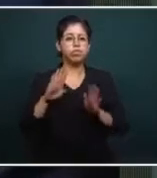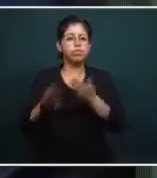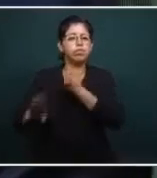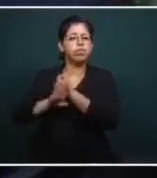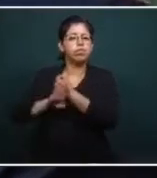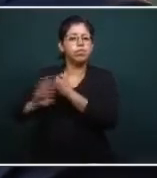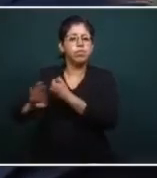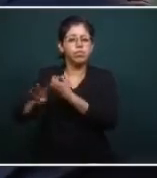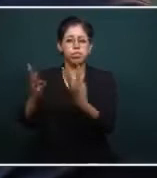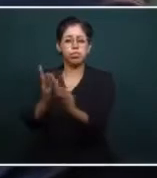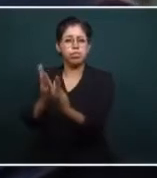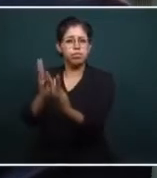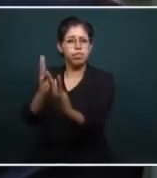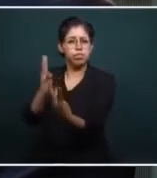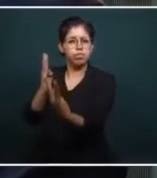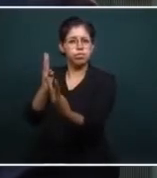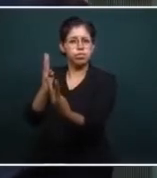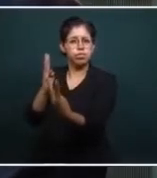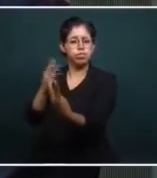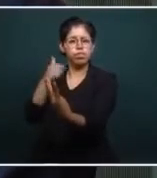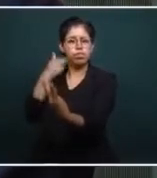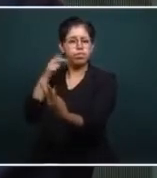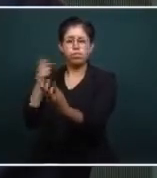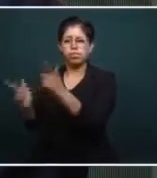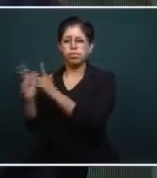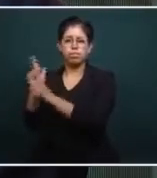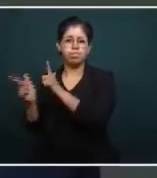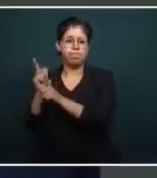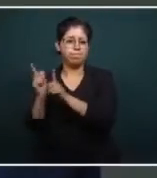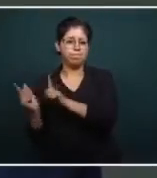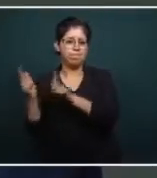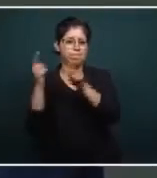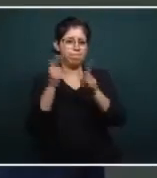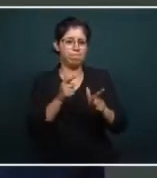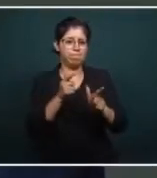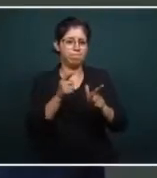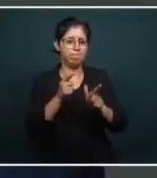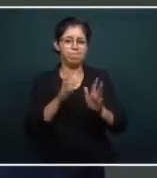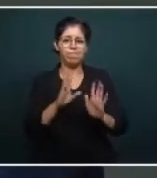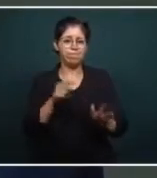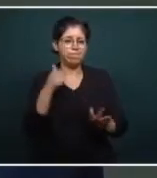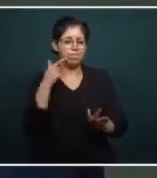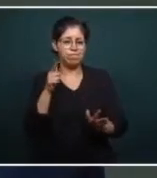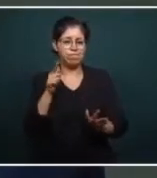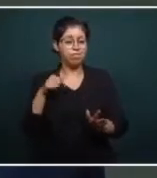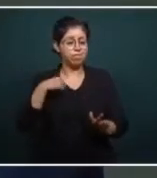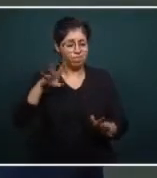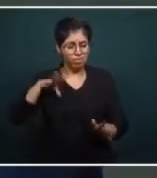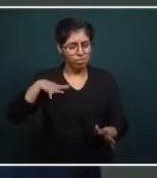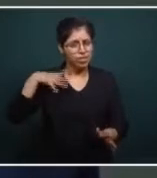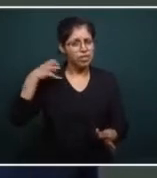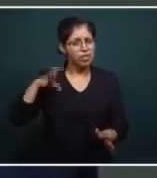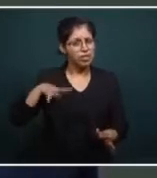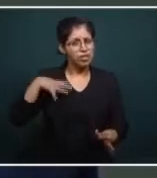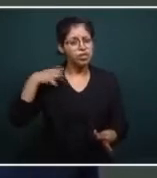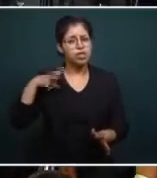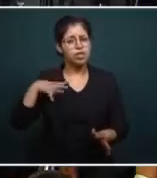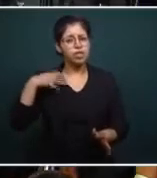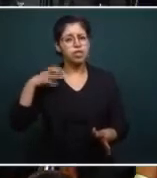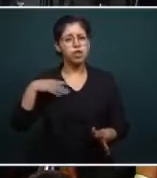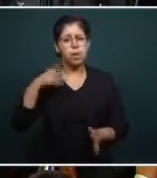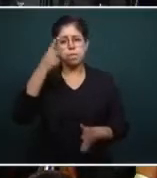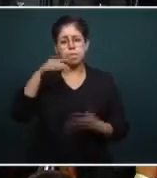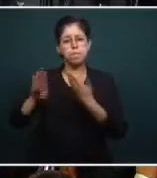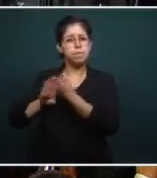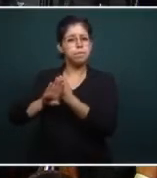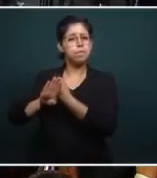armas, preventing the trafficking of haciendo arms. un esfuerzo And we are making an